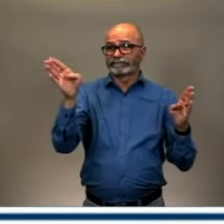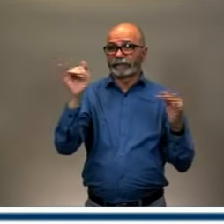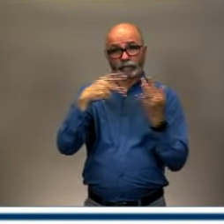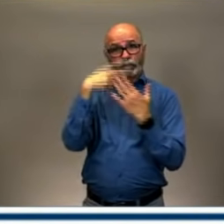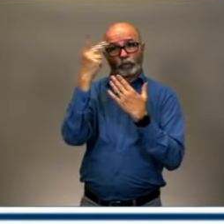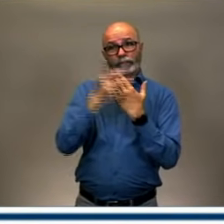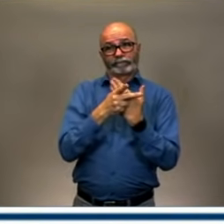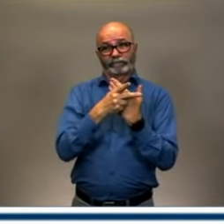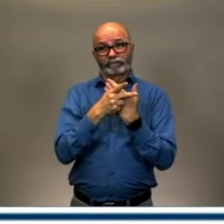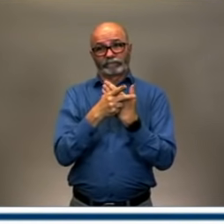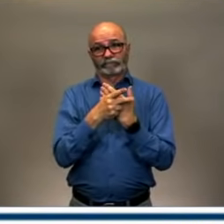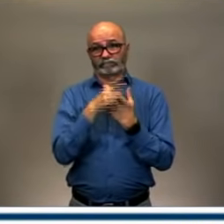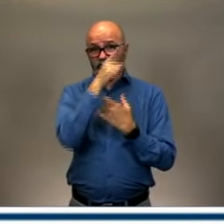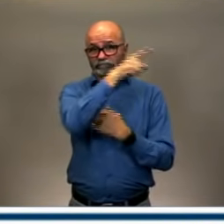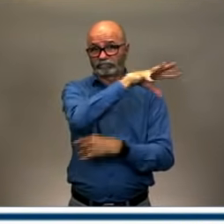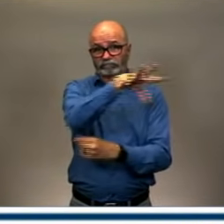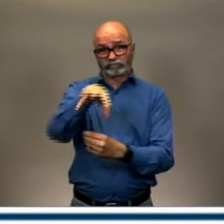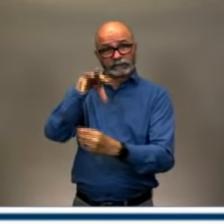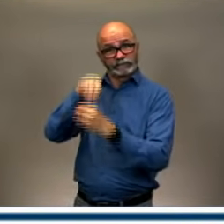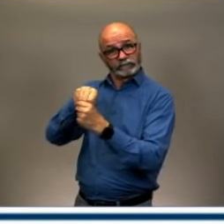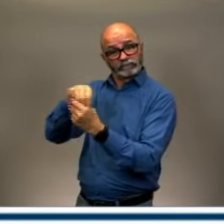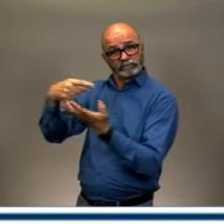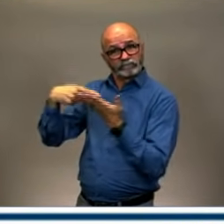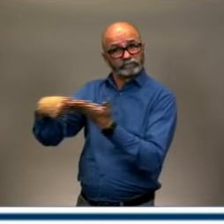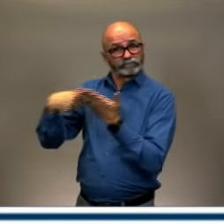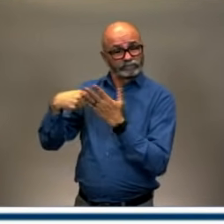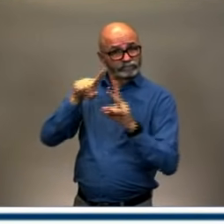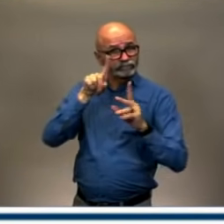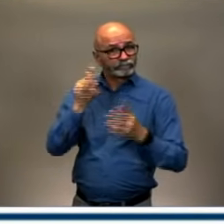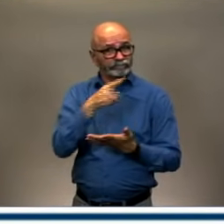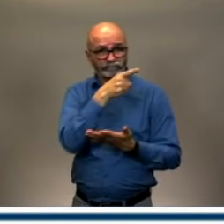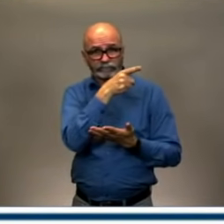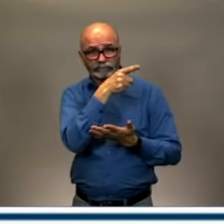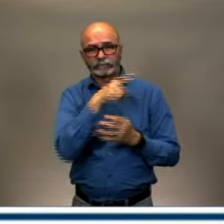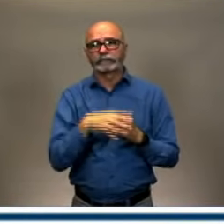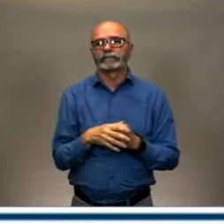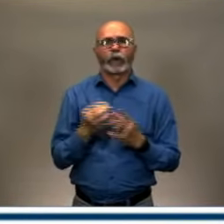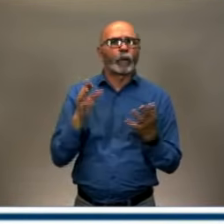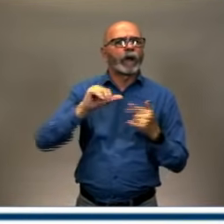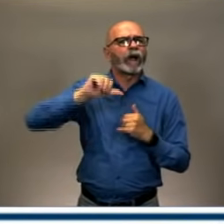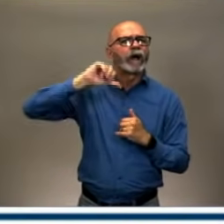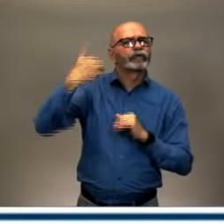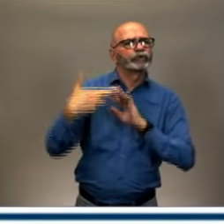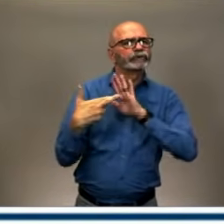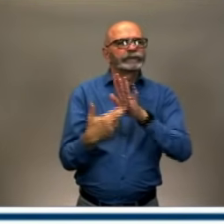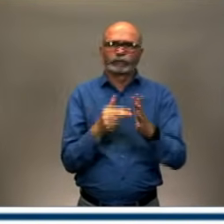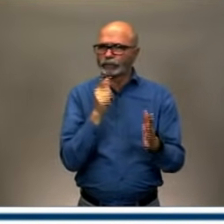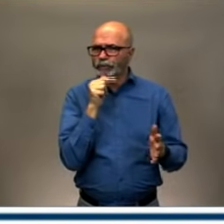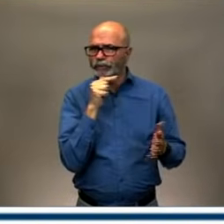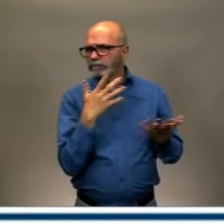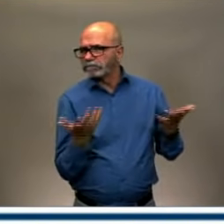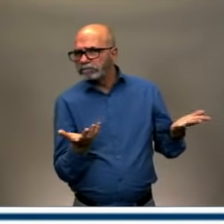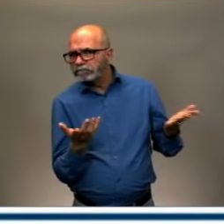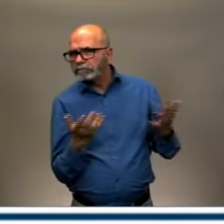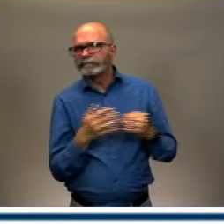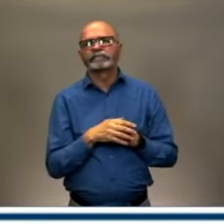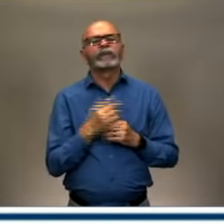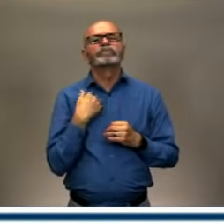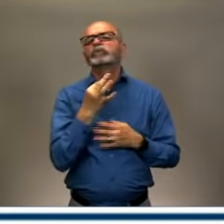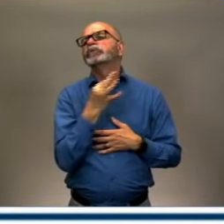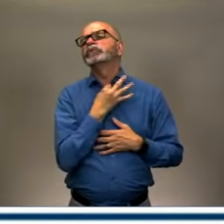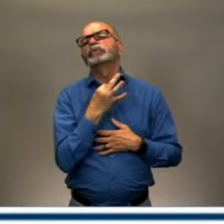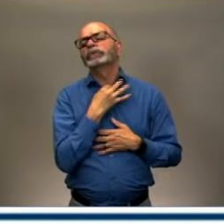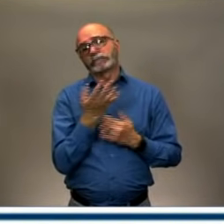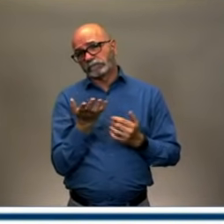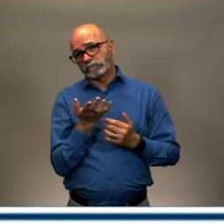call or if it's going to be another representative, but I'm just wondering, are